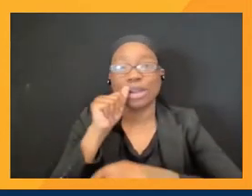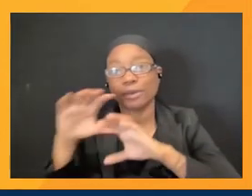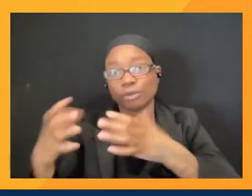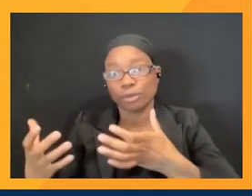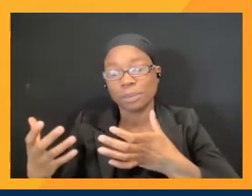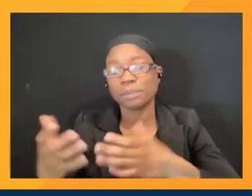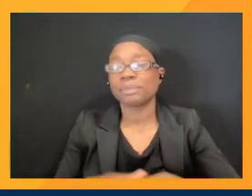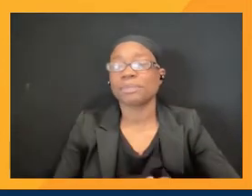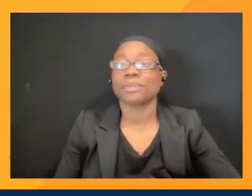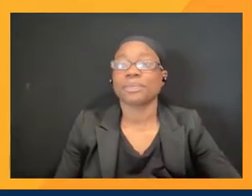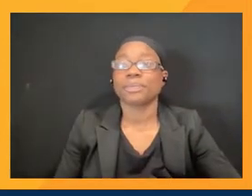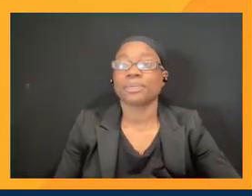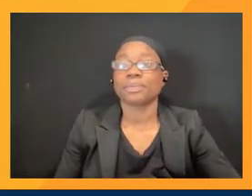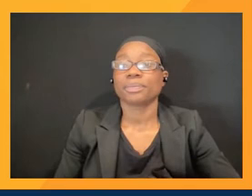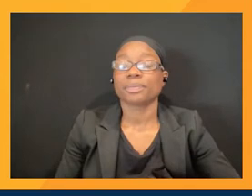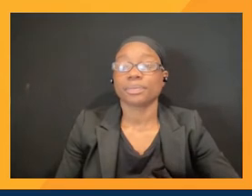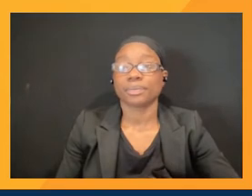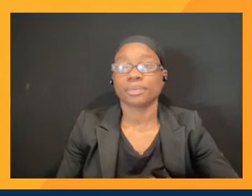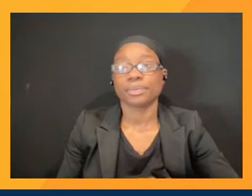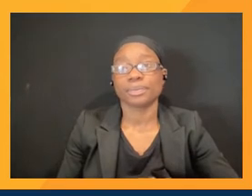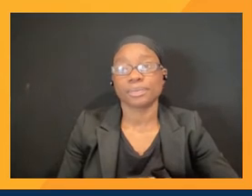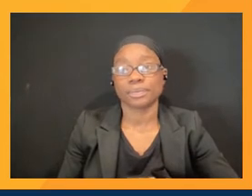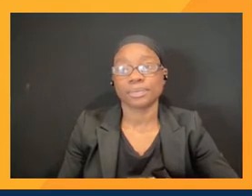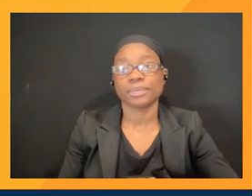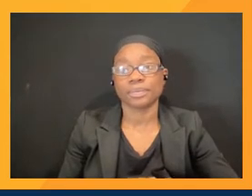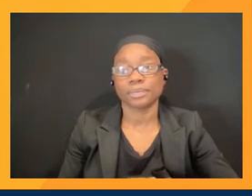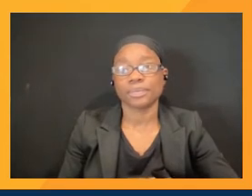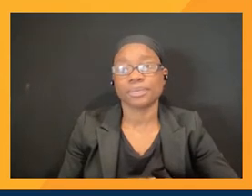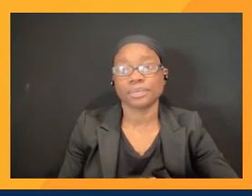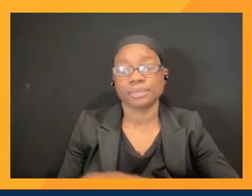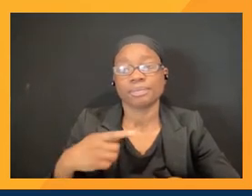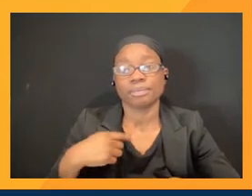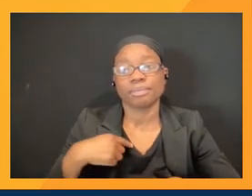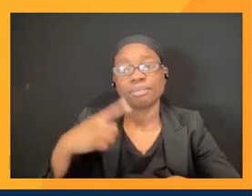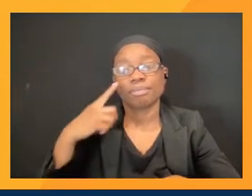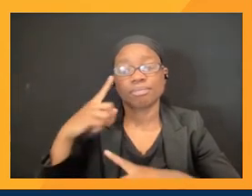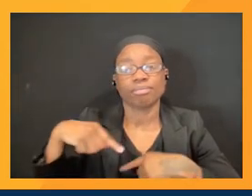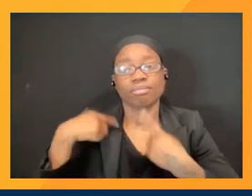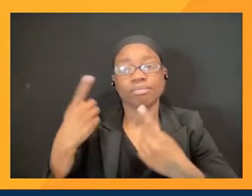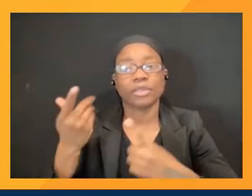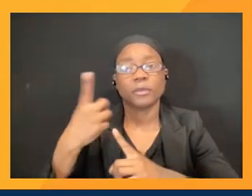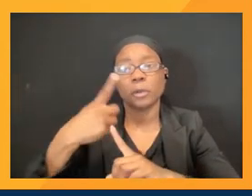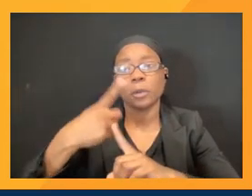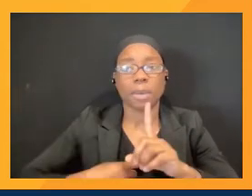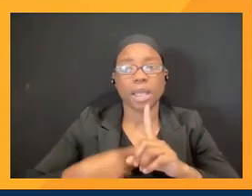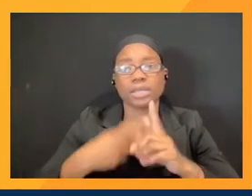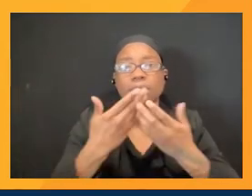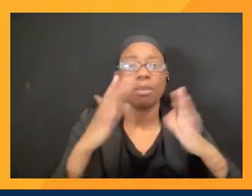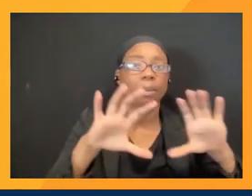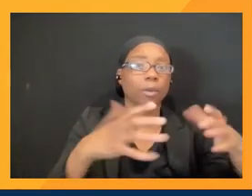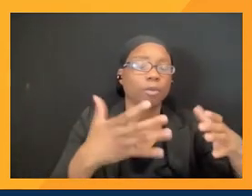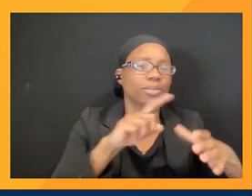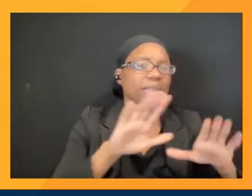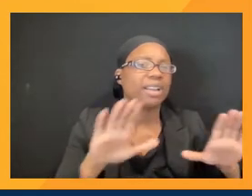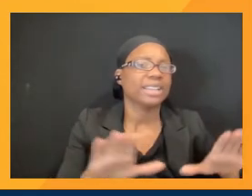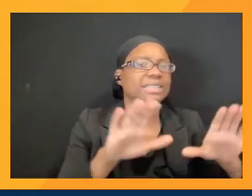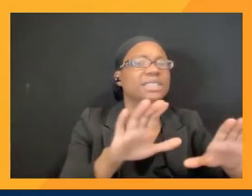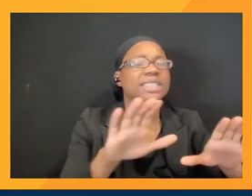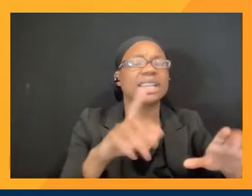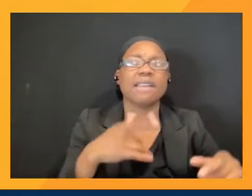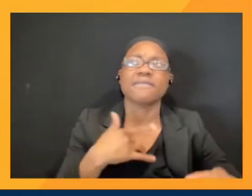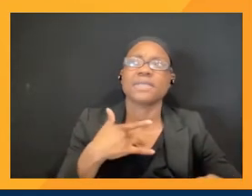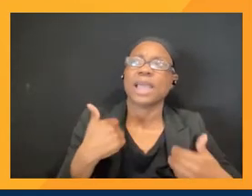that are really required to let women, no one wants to give up their roles as mothers,